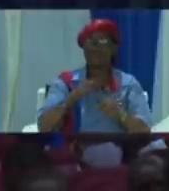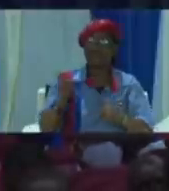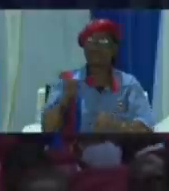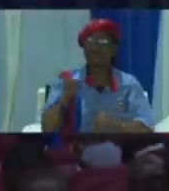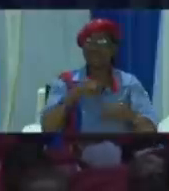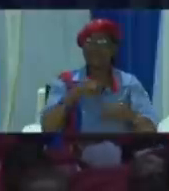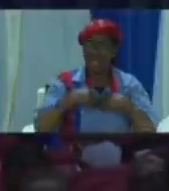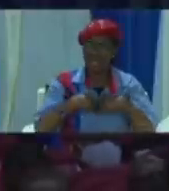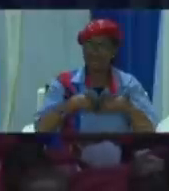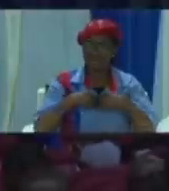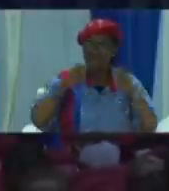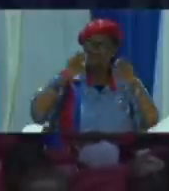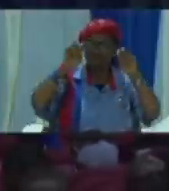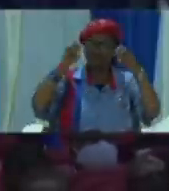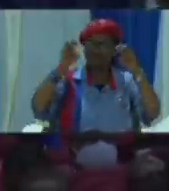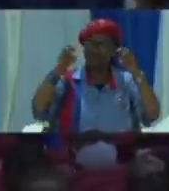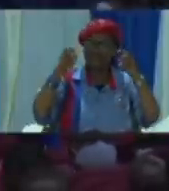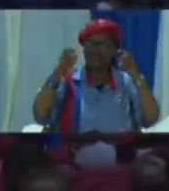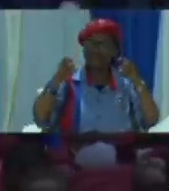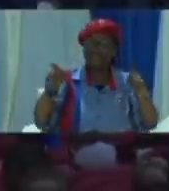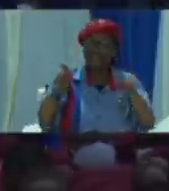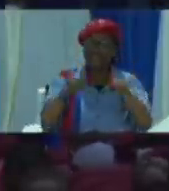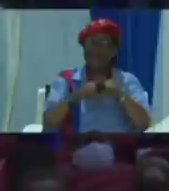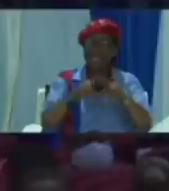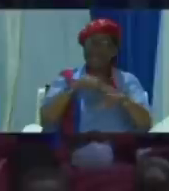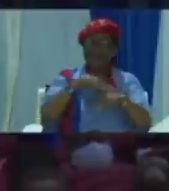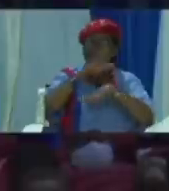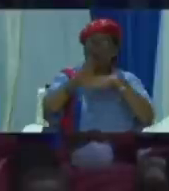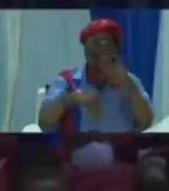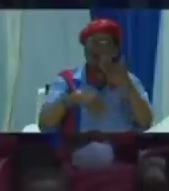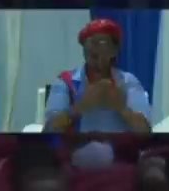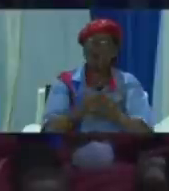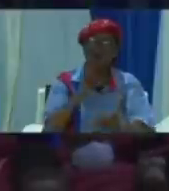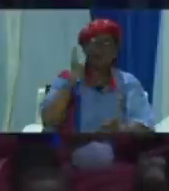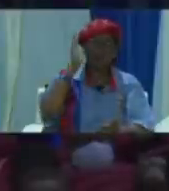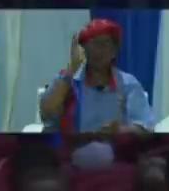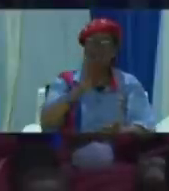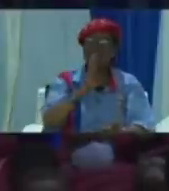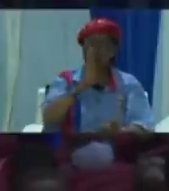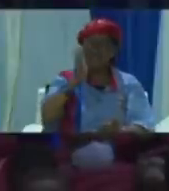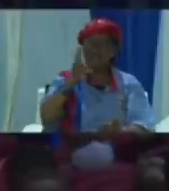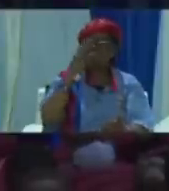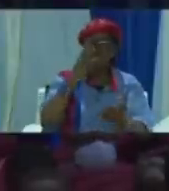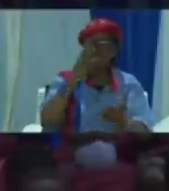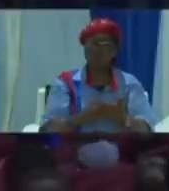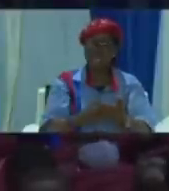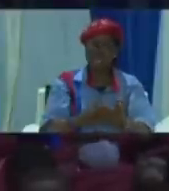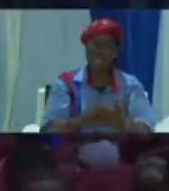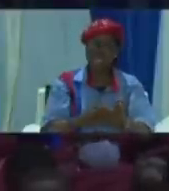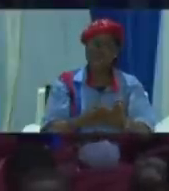like all will be well, to ba ni sori to so pe ohun gbogbo yi o dara,